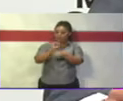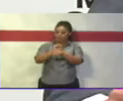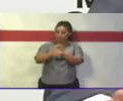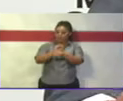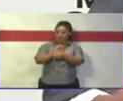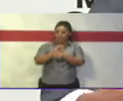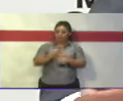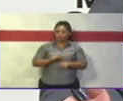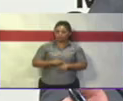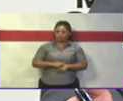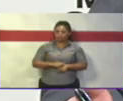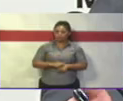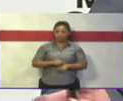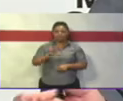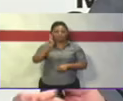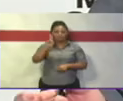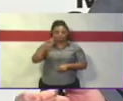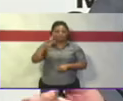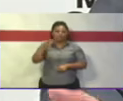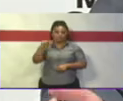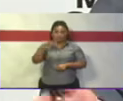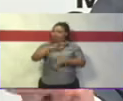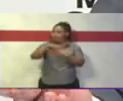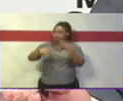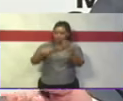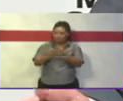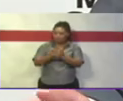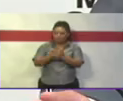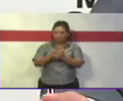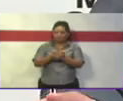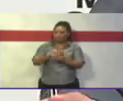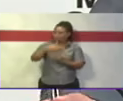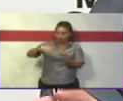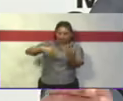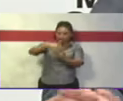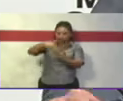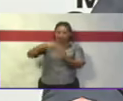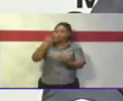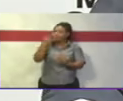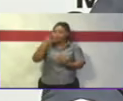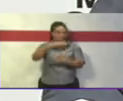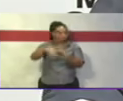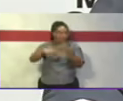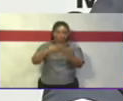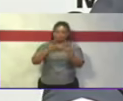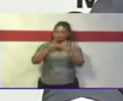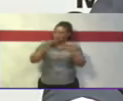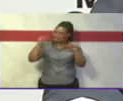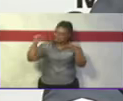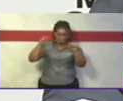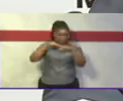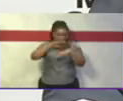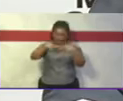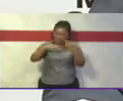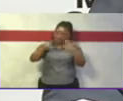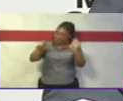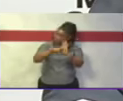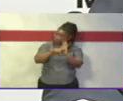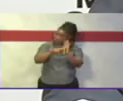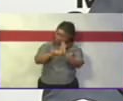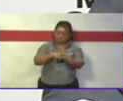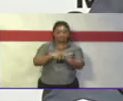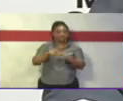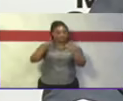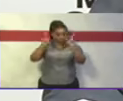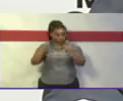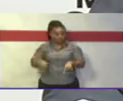finite group of people. They were all primary, they were all quarantined, they were all tested and all negative. In the other scenario, they had that person coming